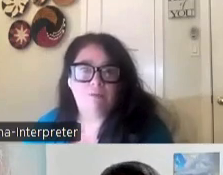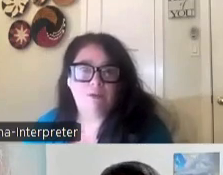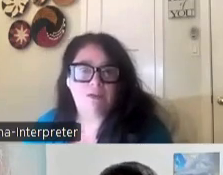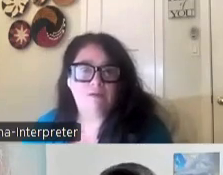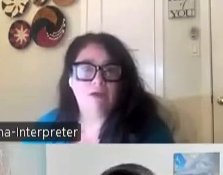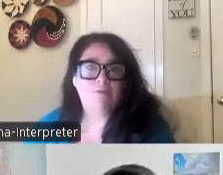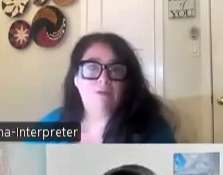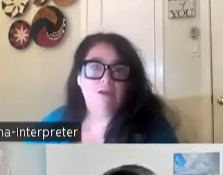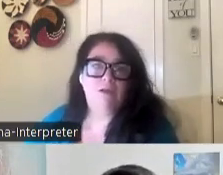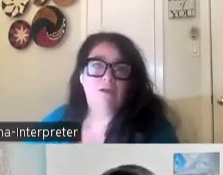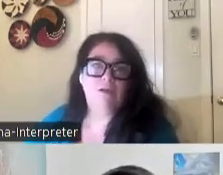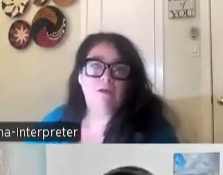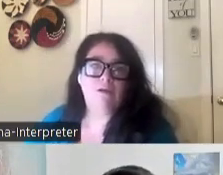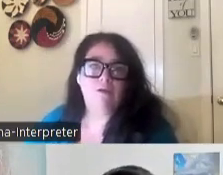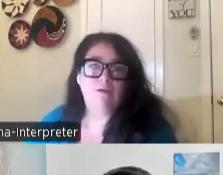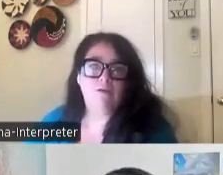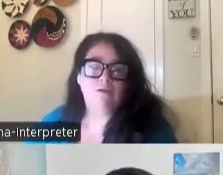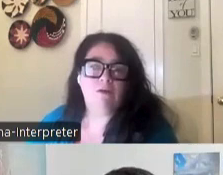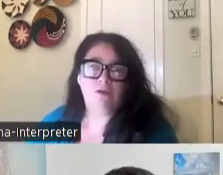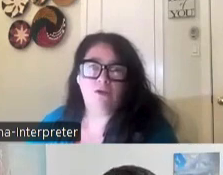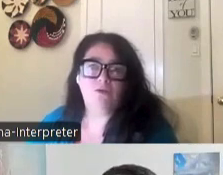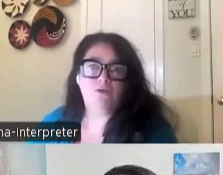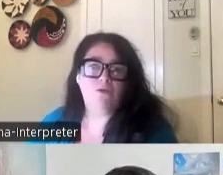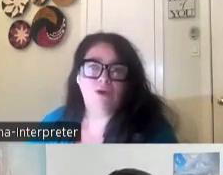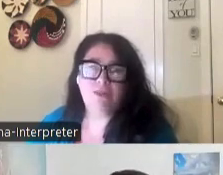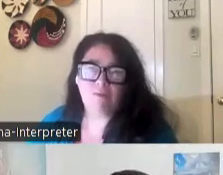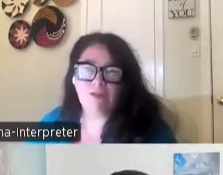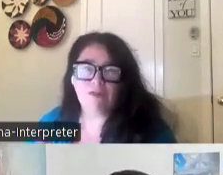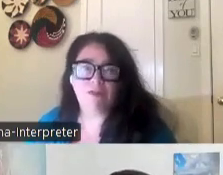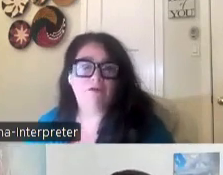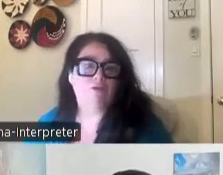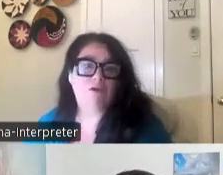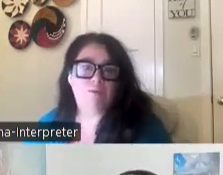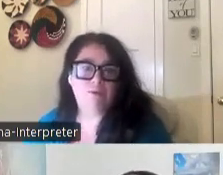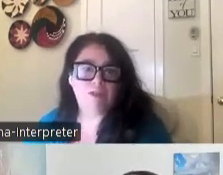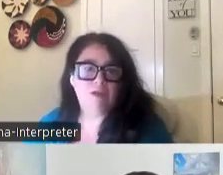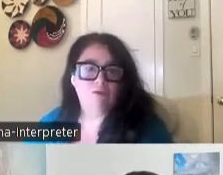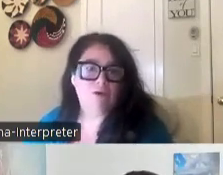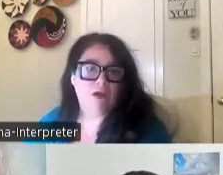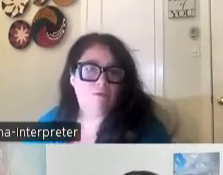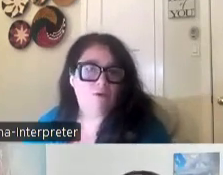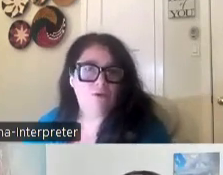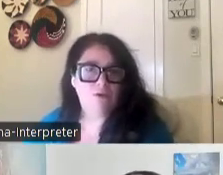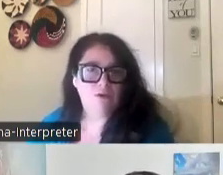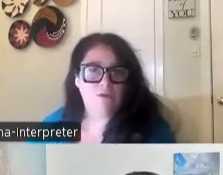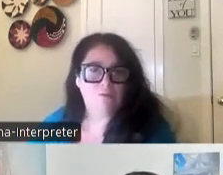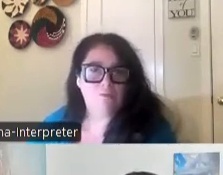fortuitous climatological reality, drizzle in the summer months.